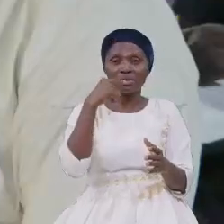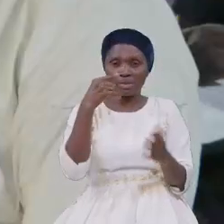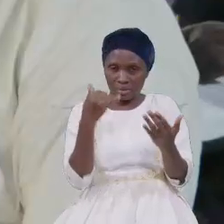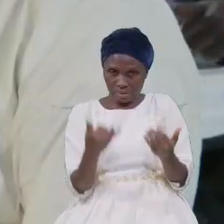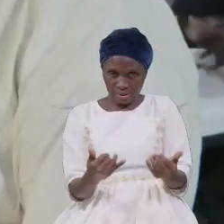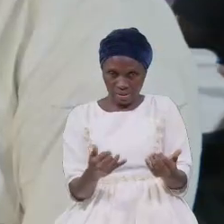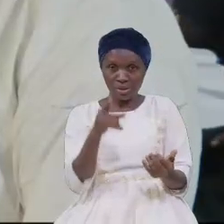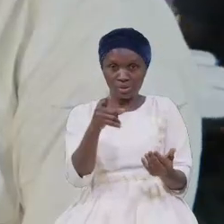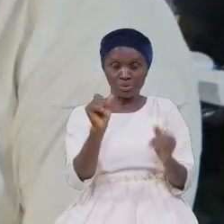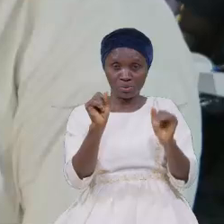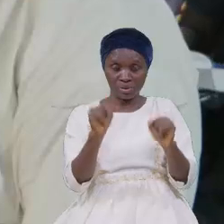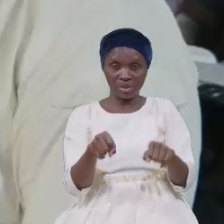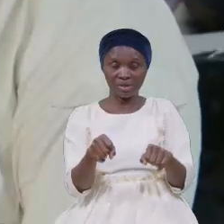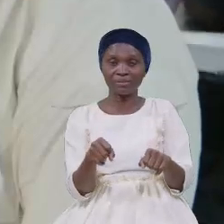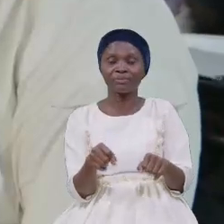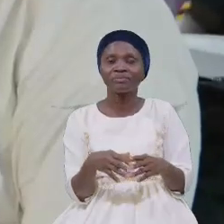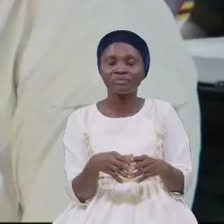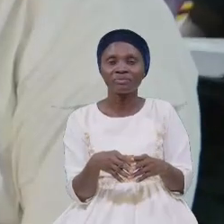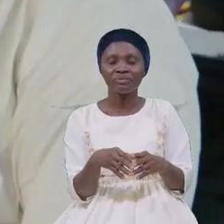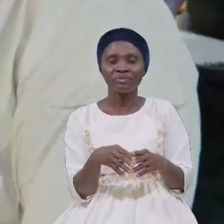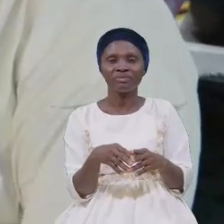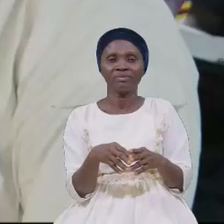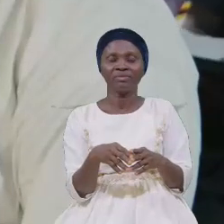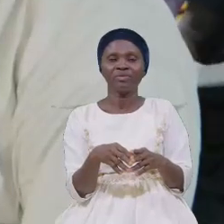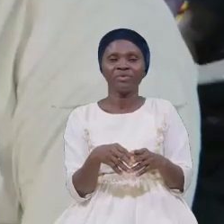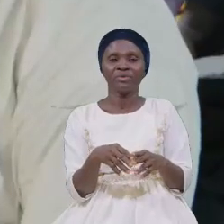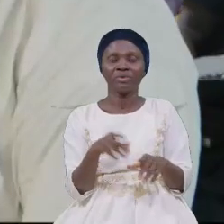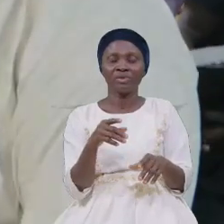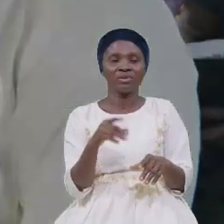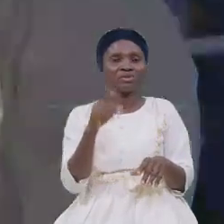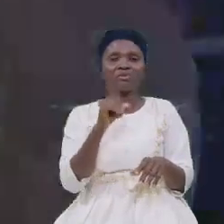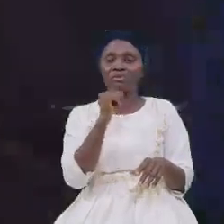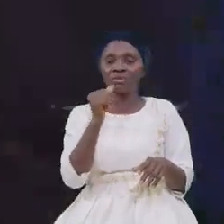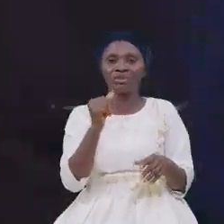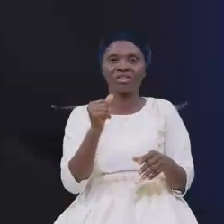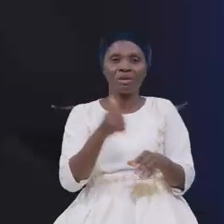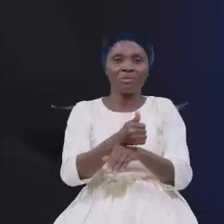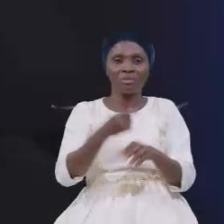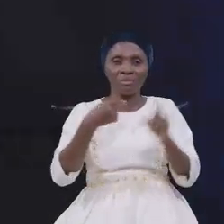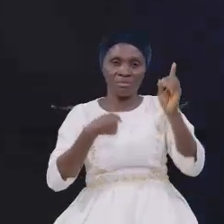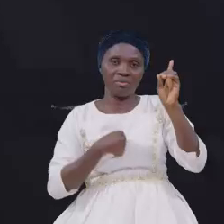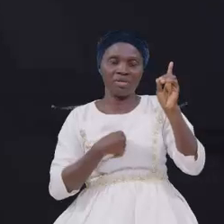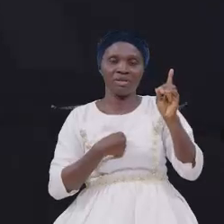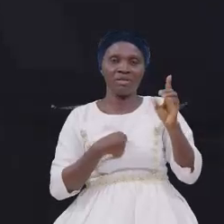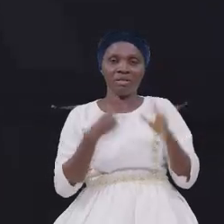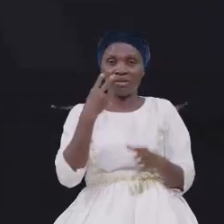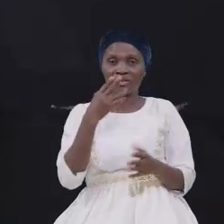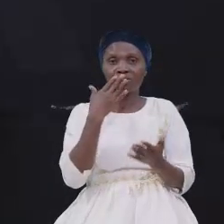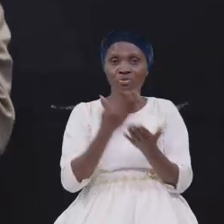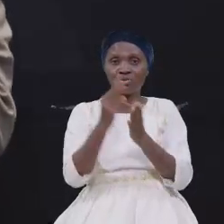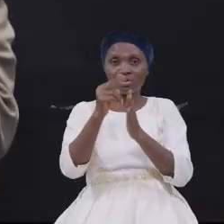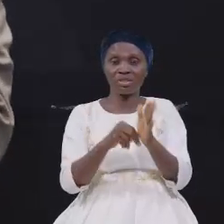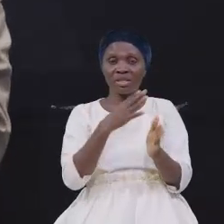The severity then comes. That's why it says, behold, therefore, the goodness and the severity of